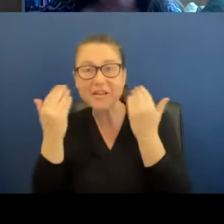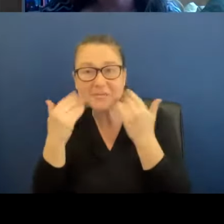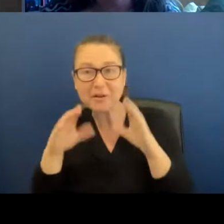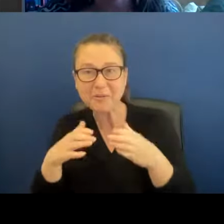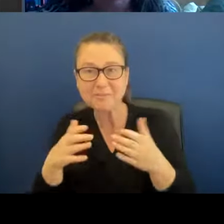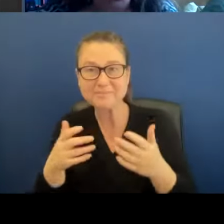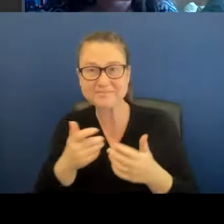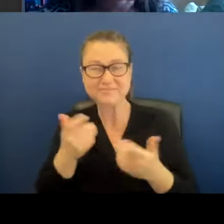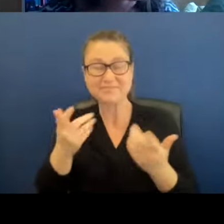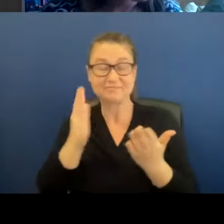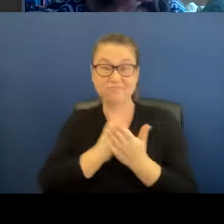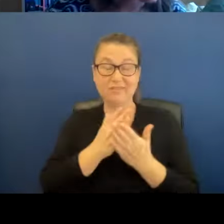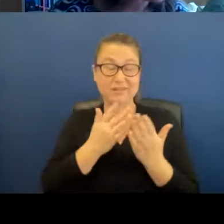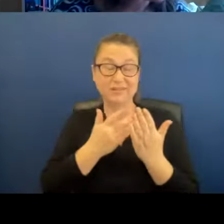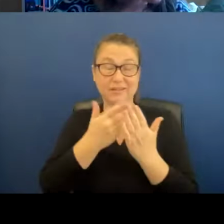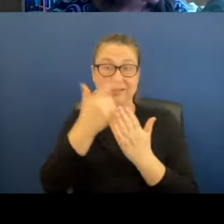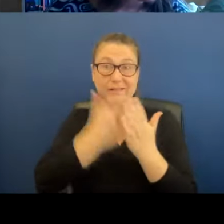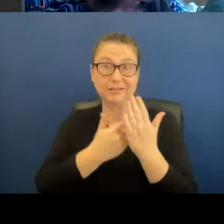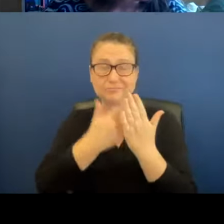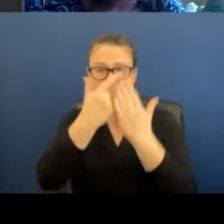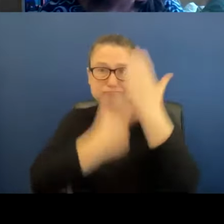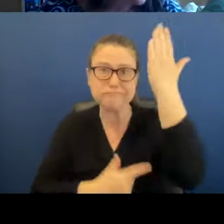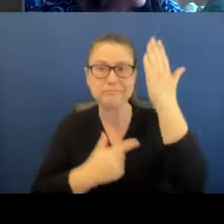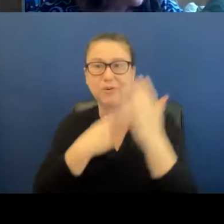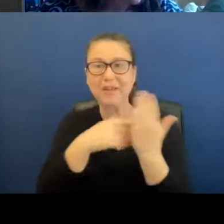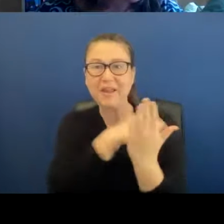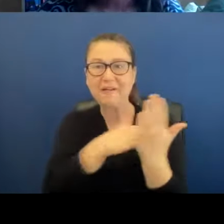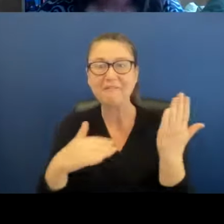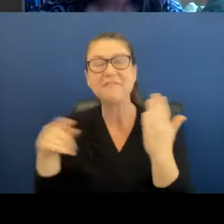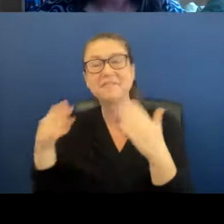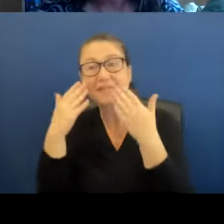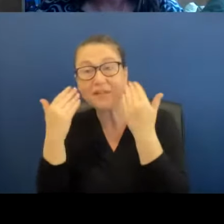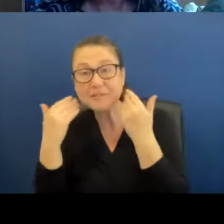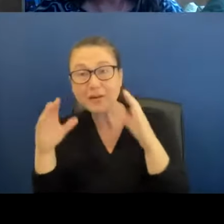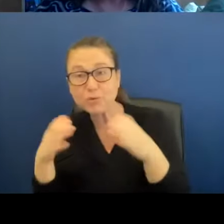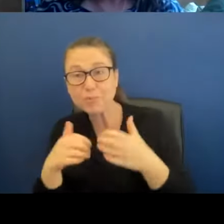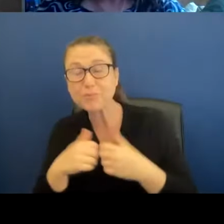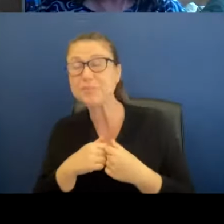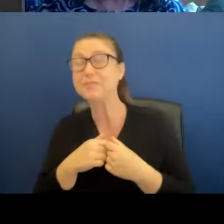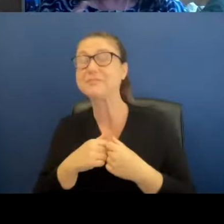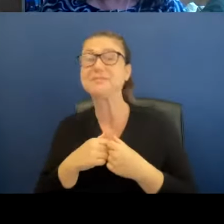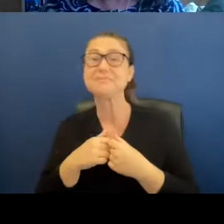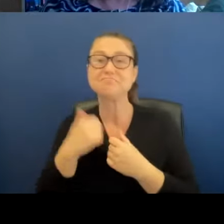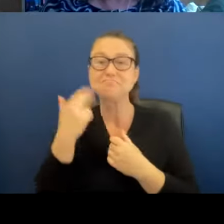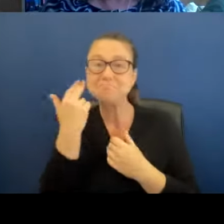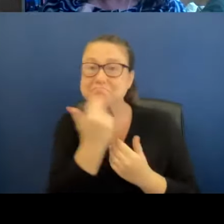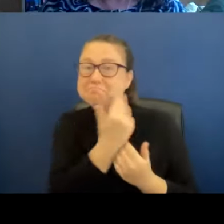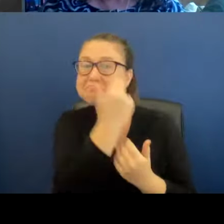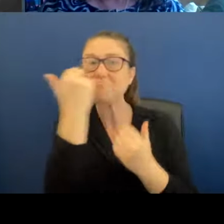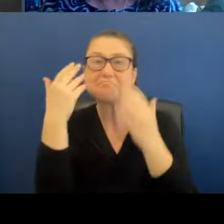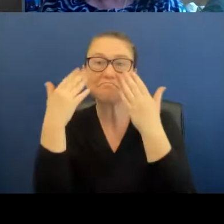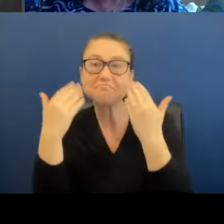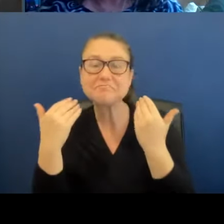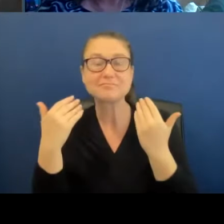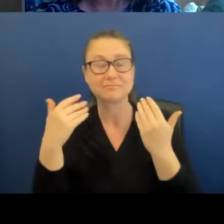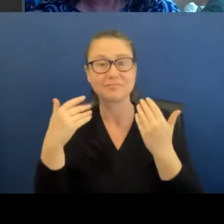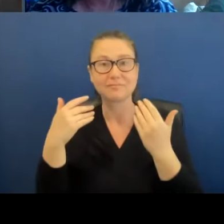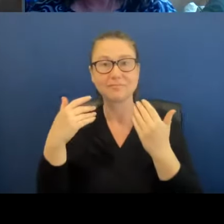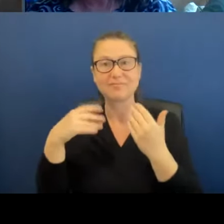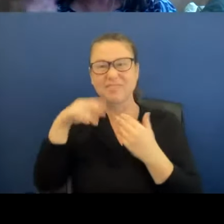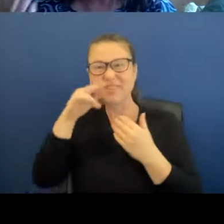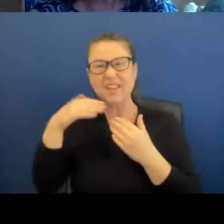um you know that expanded from the young woman